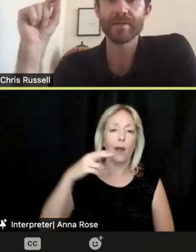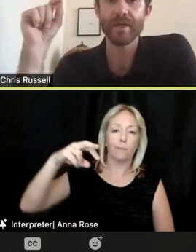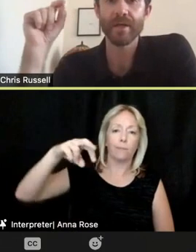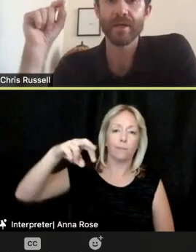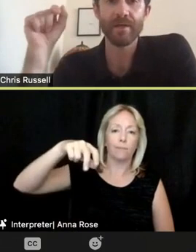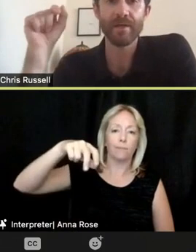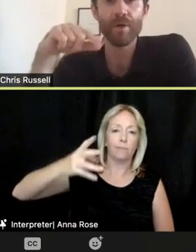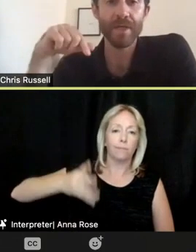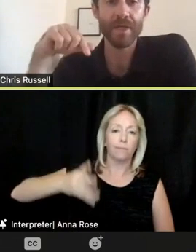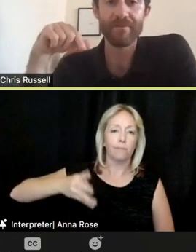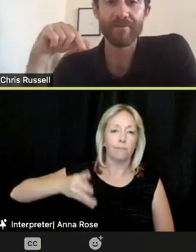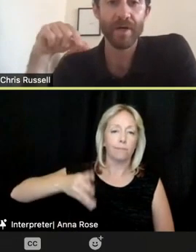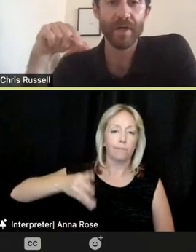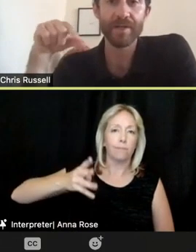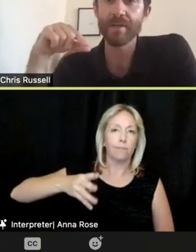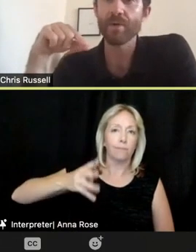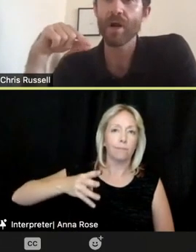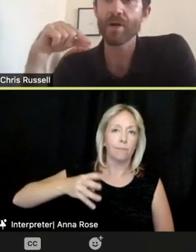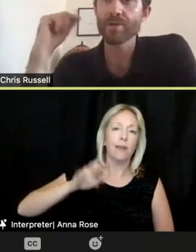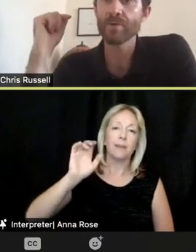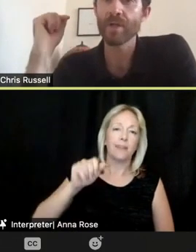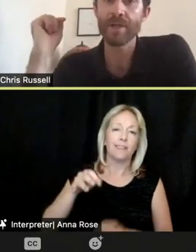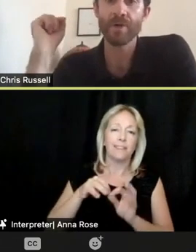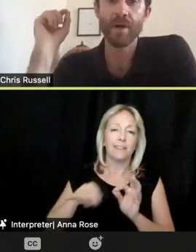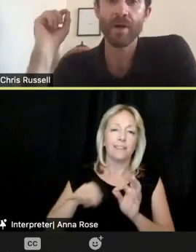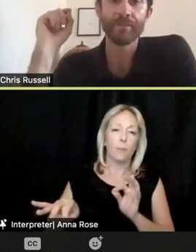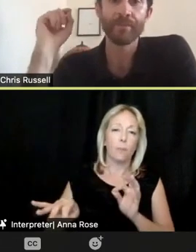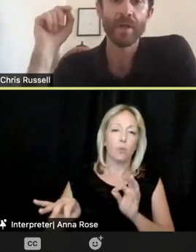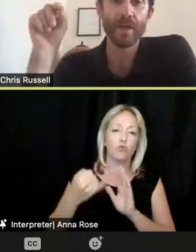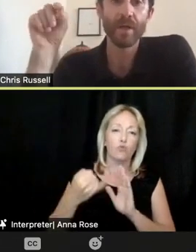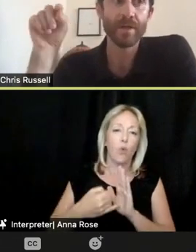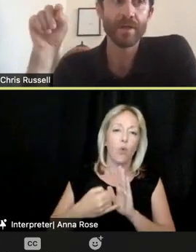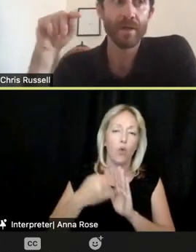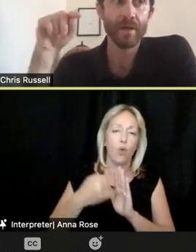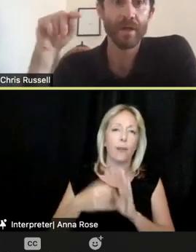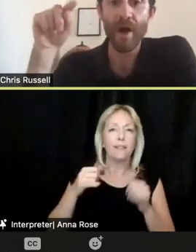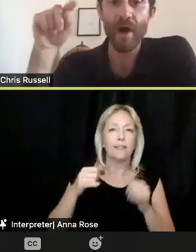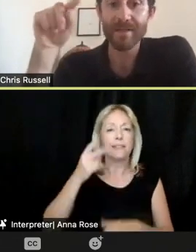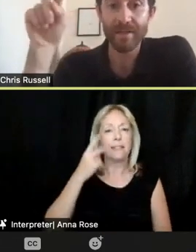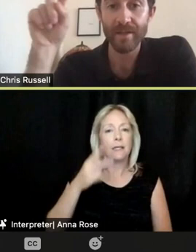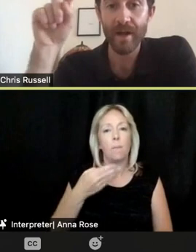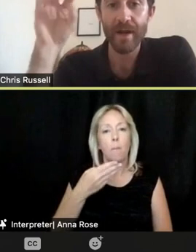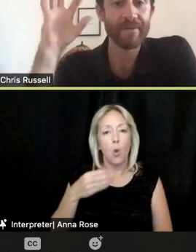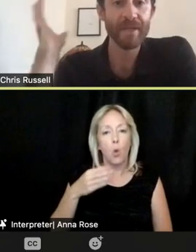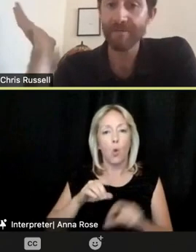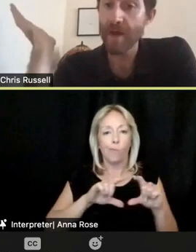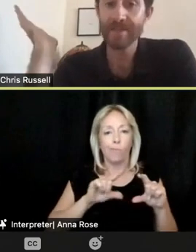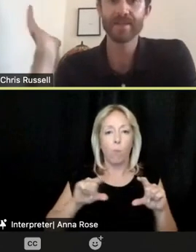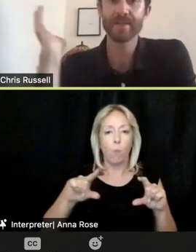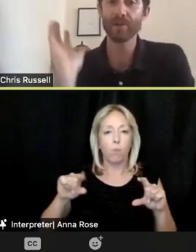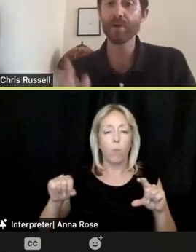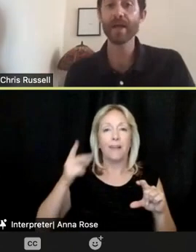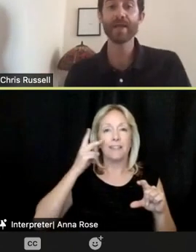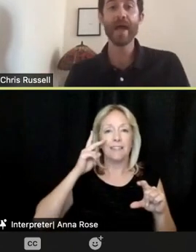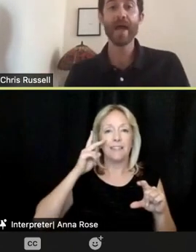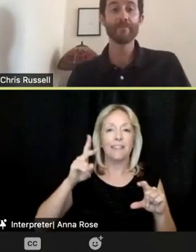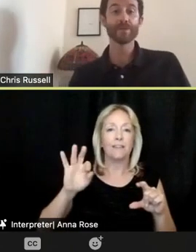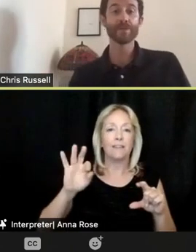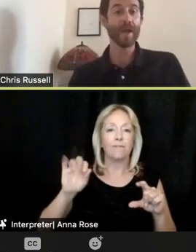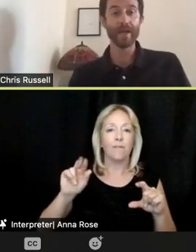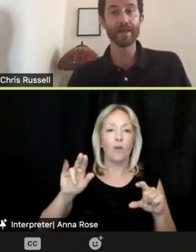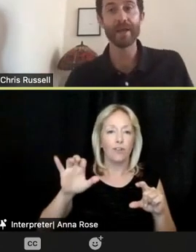because there's even though it's kind of a very simple cartoon line drawing, there's a faucet there, and I've seen faucets that look